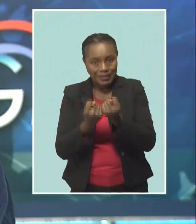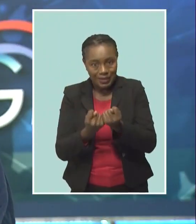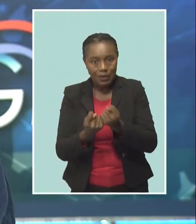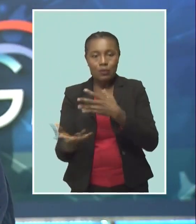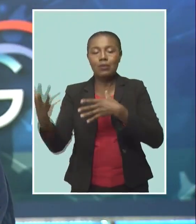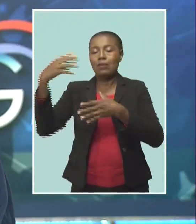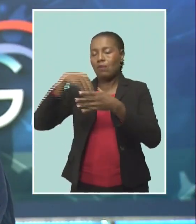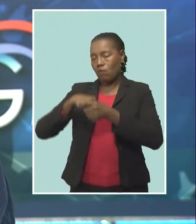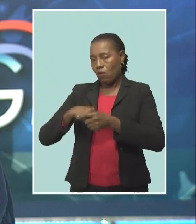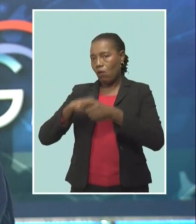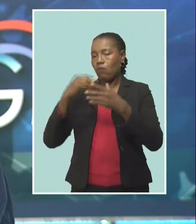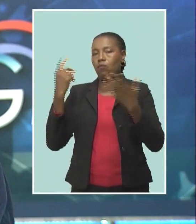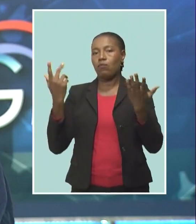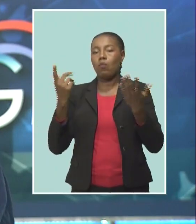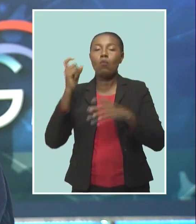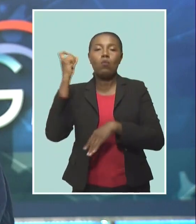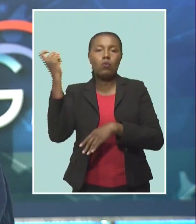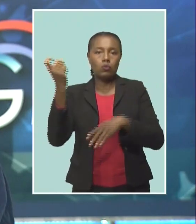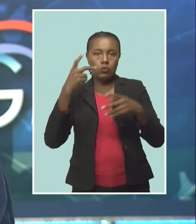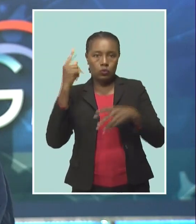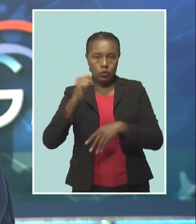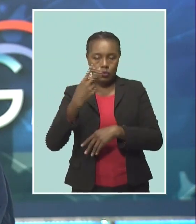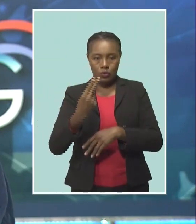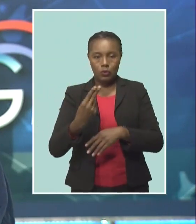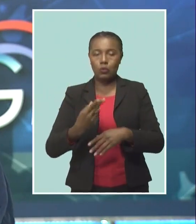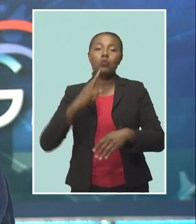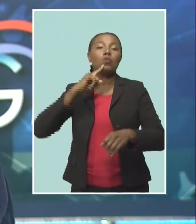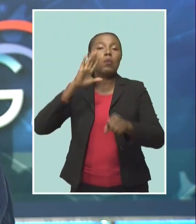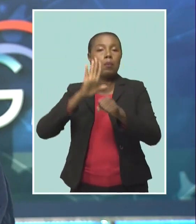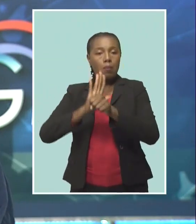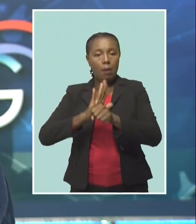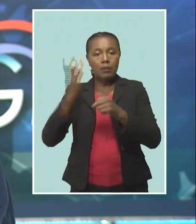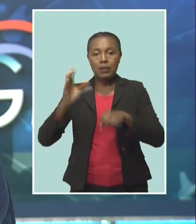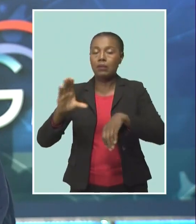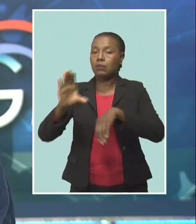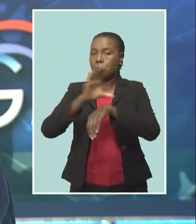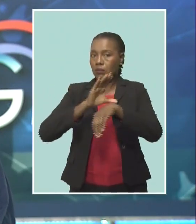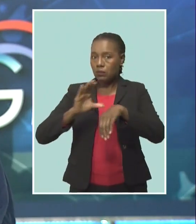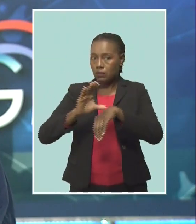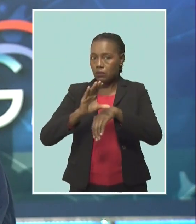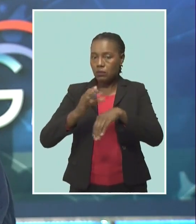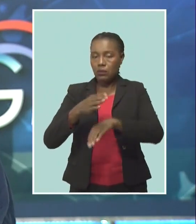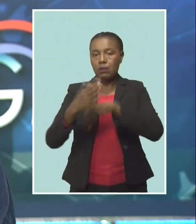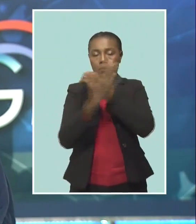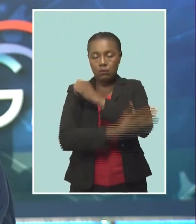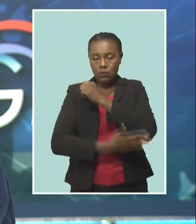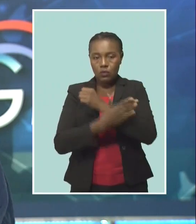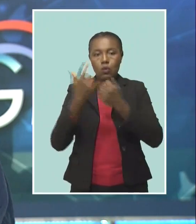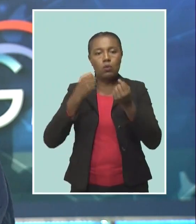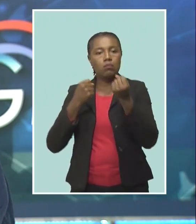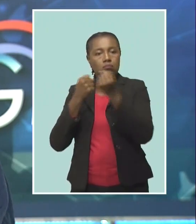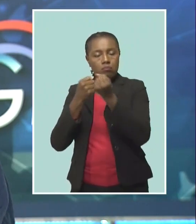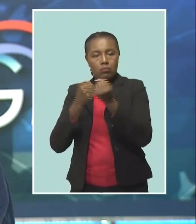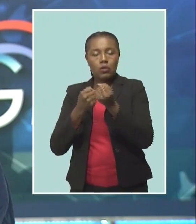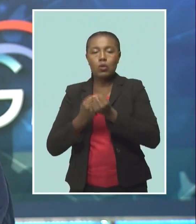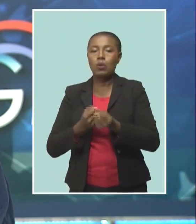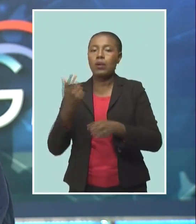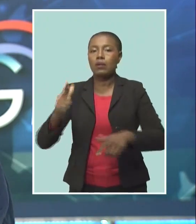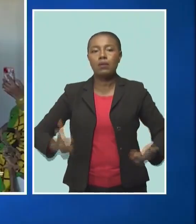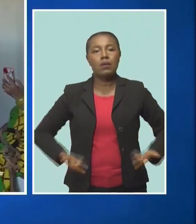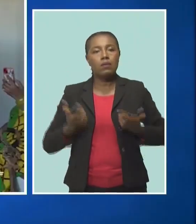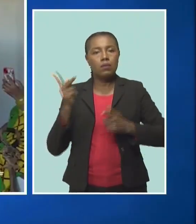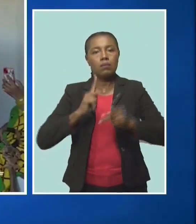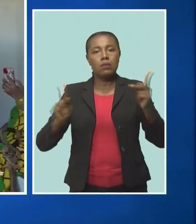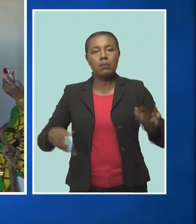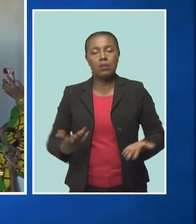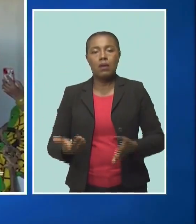on Thursday. She has pledged to serve the island well and upgrade the standard of living of all Anguillans. The